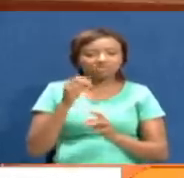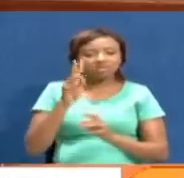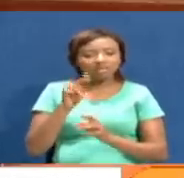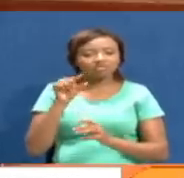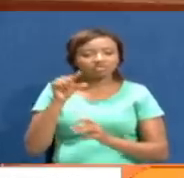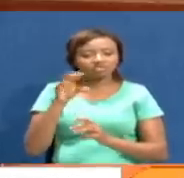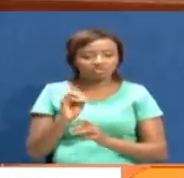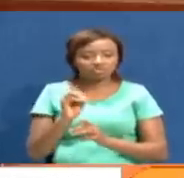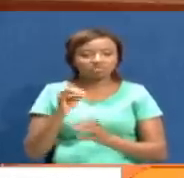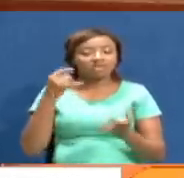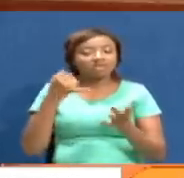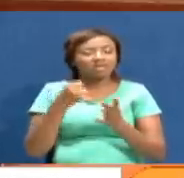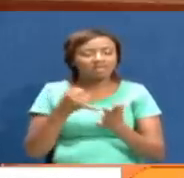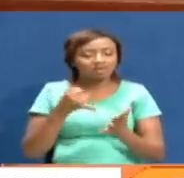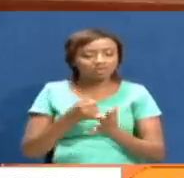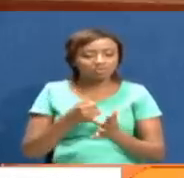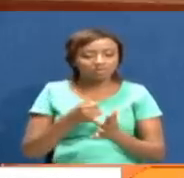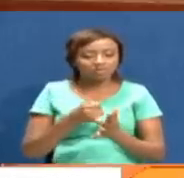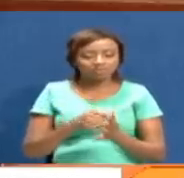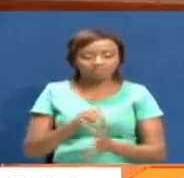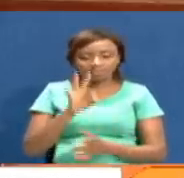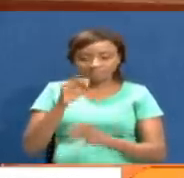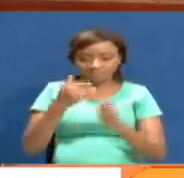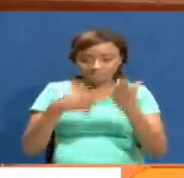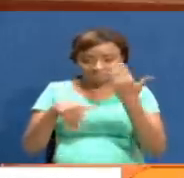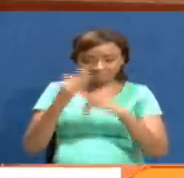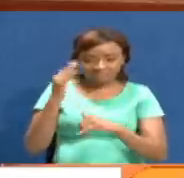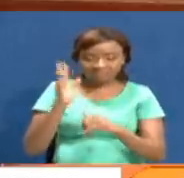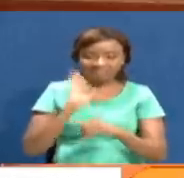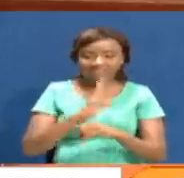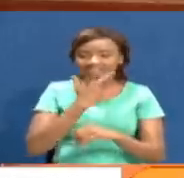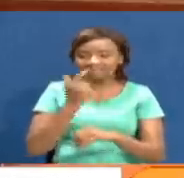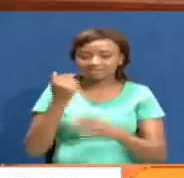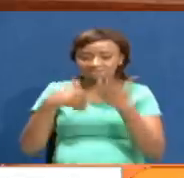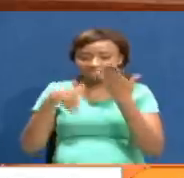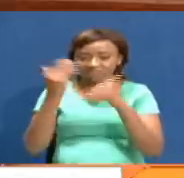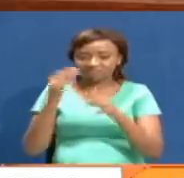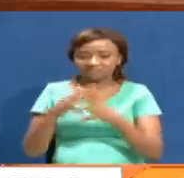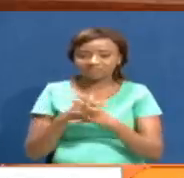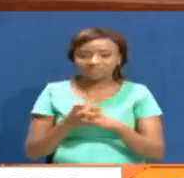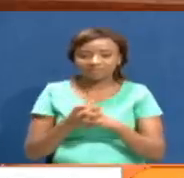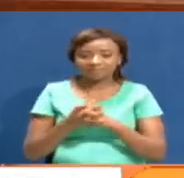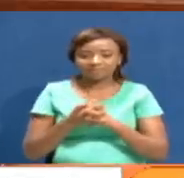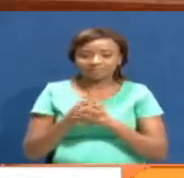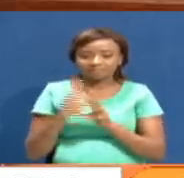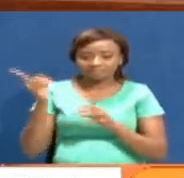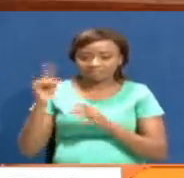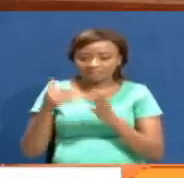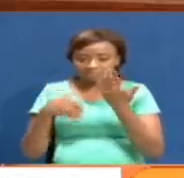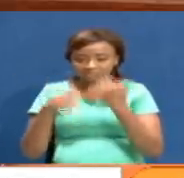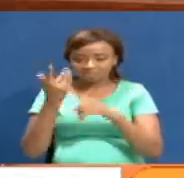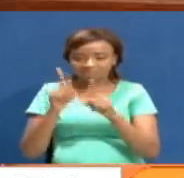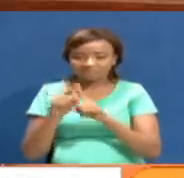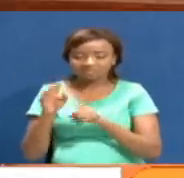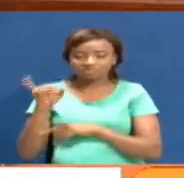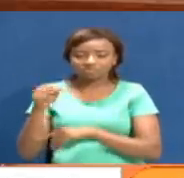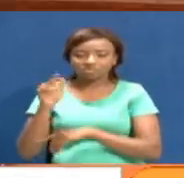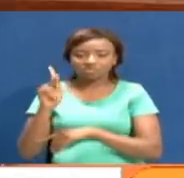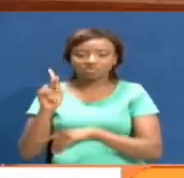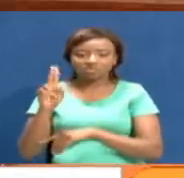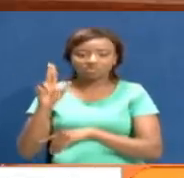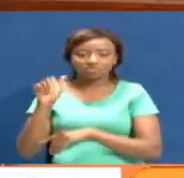NGOs, including three universities, Kenyatta University, Nairobi University, and